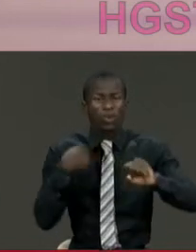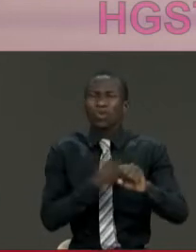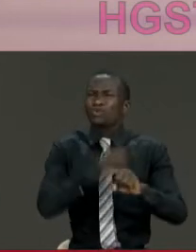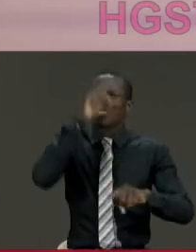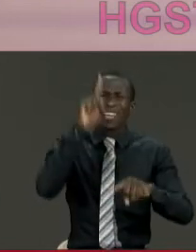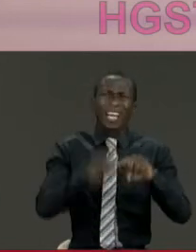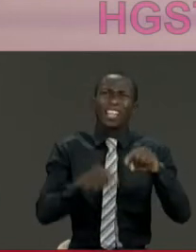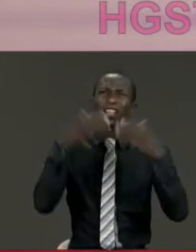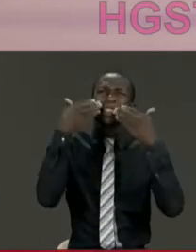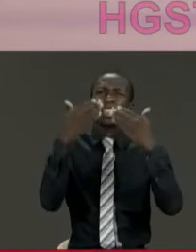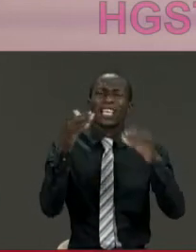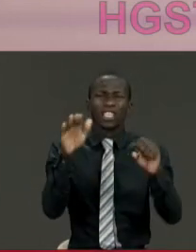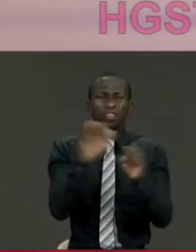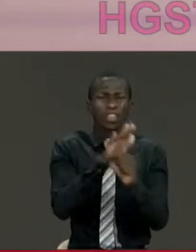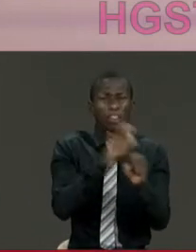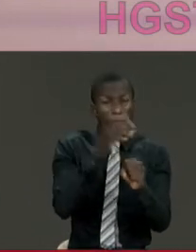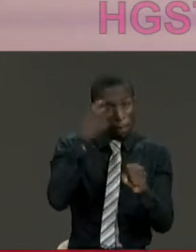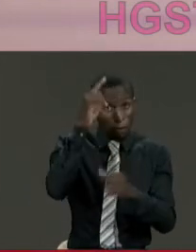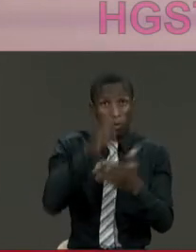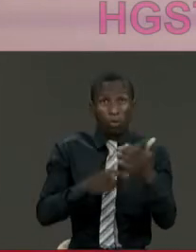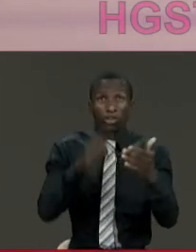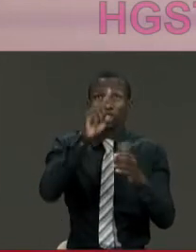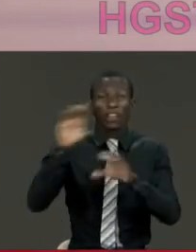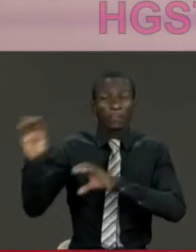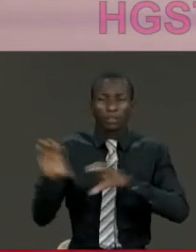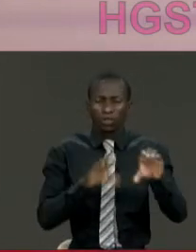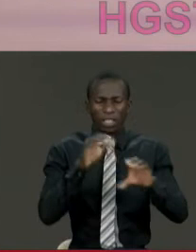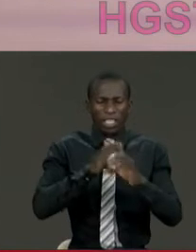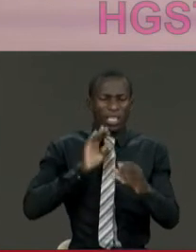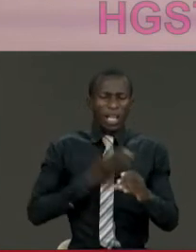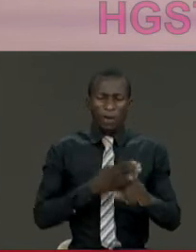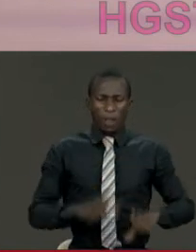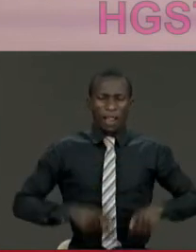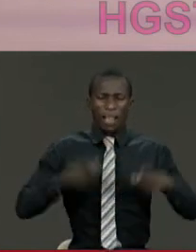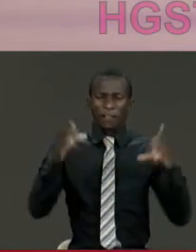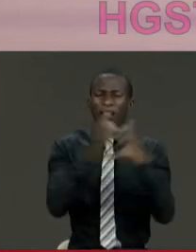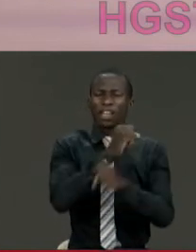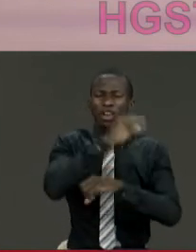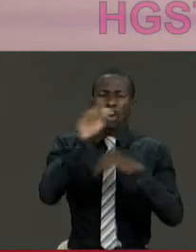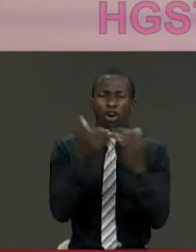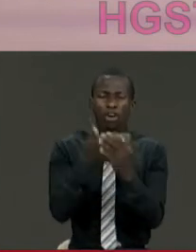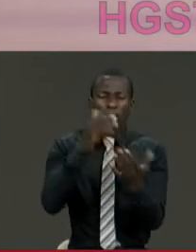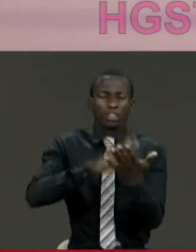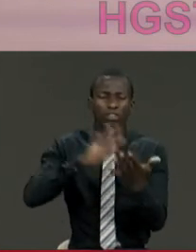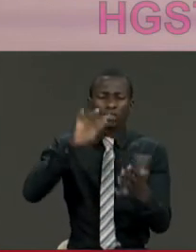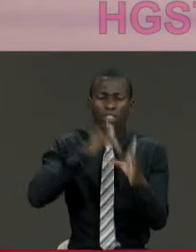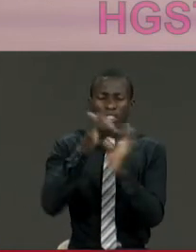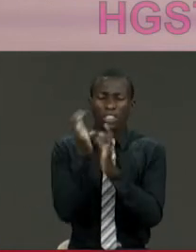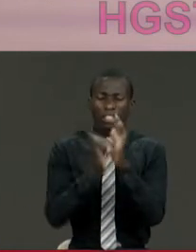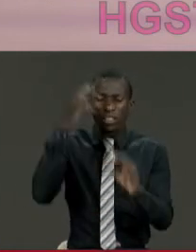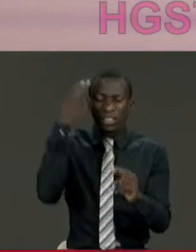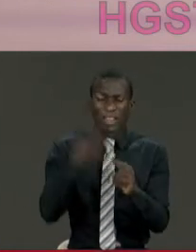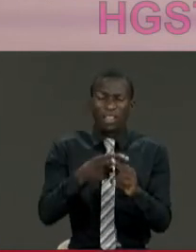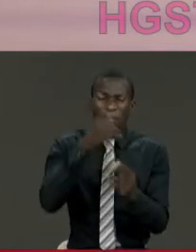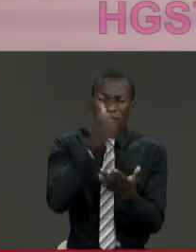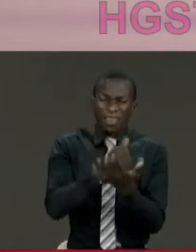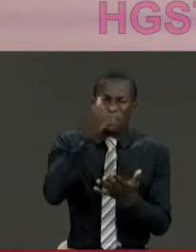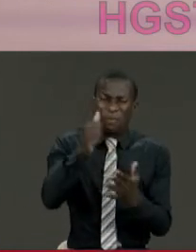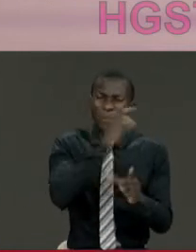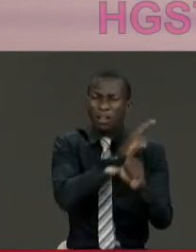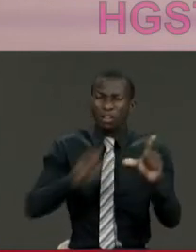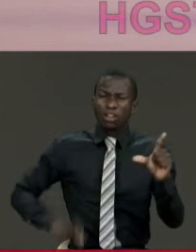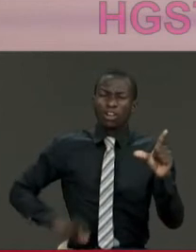thank You enough for what You have been doing in our lives. Take all the glory in Jesus' name. Lord Almighty, we are